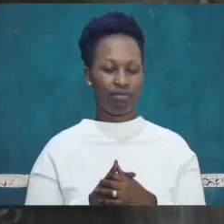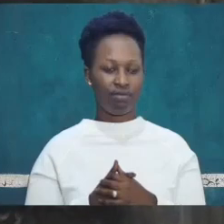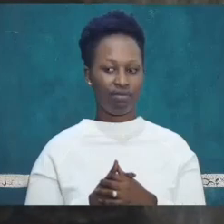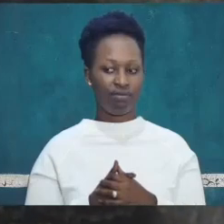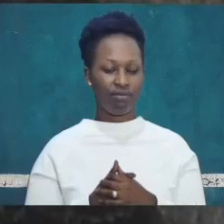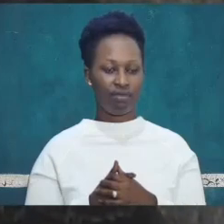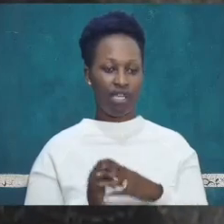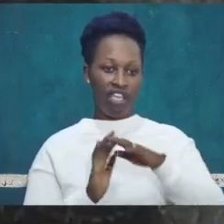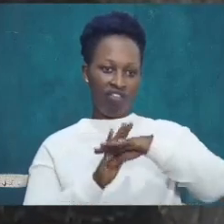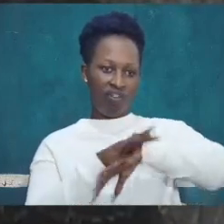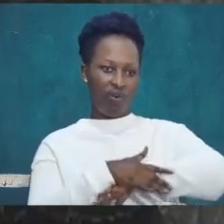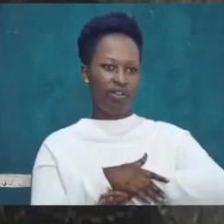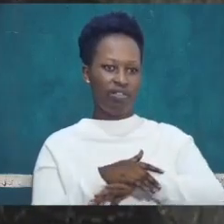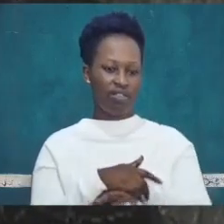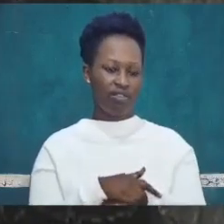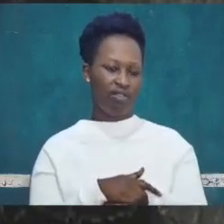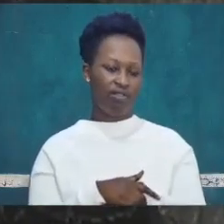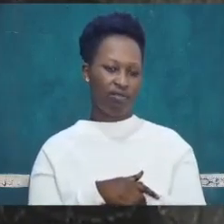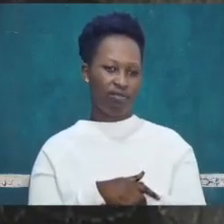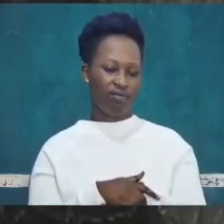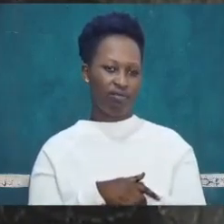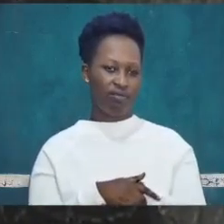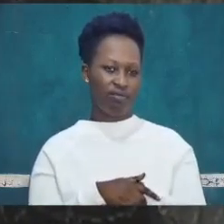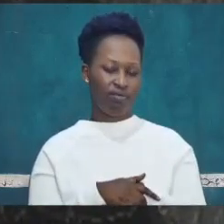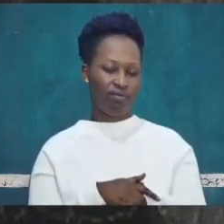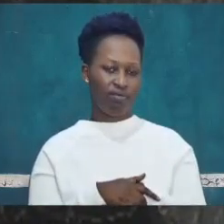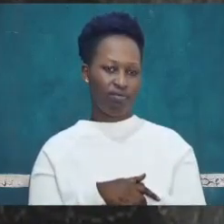that influence